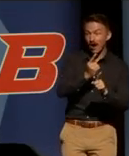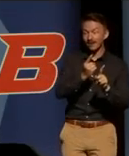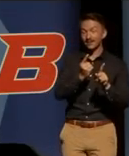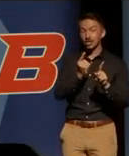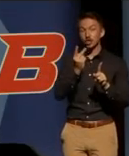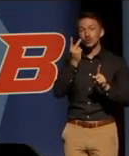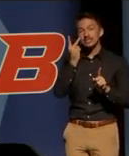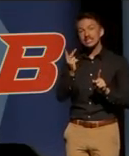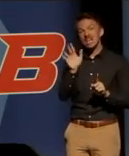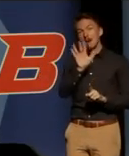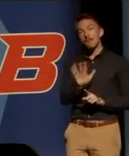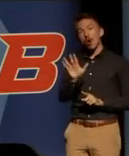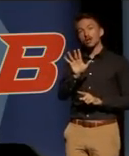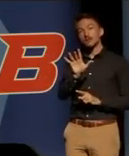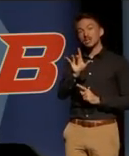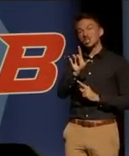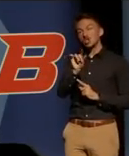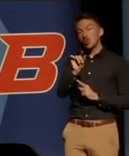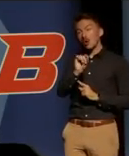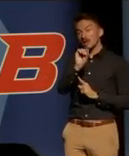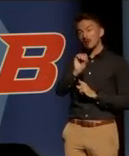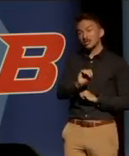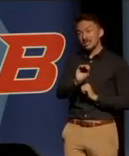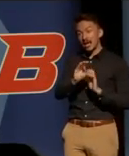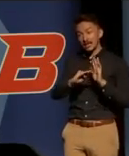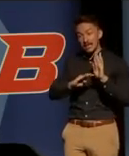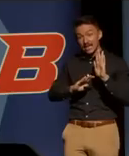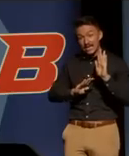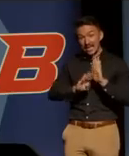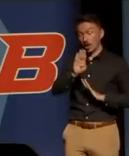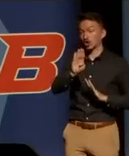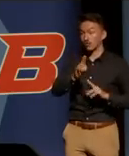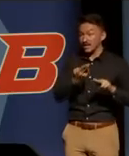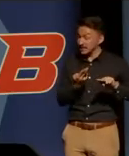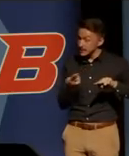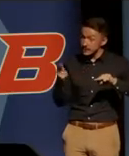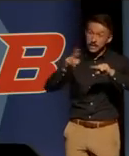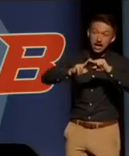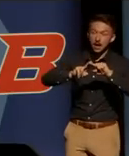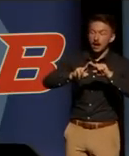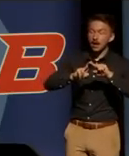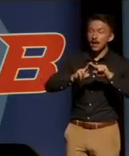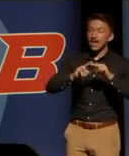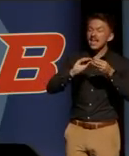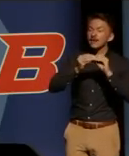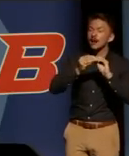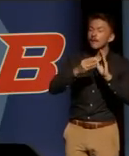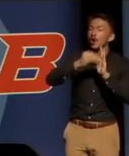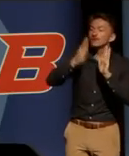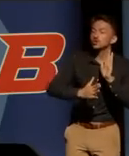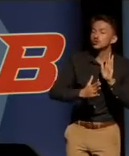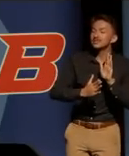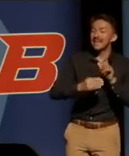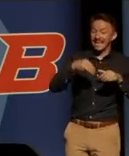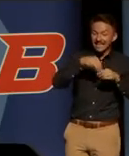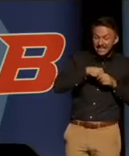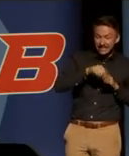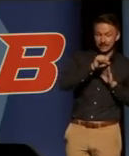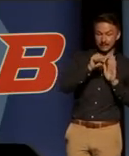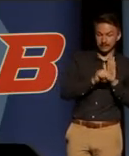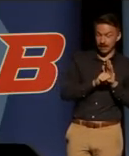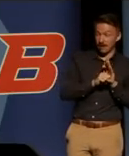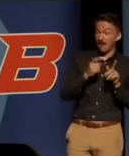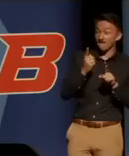approximately 20% increase in the number of Idaho students coming to Boise